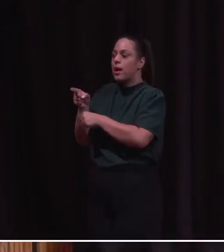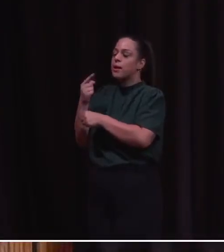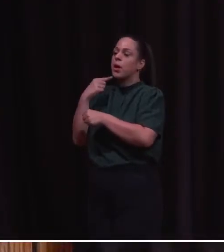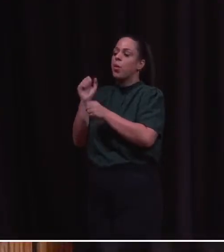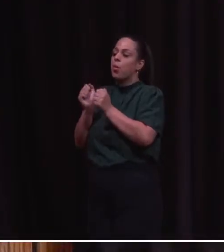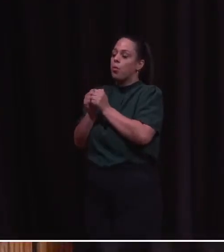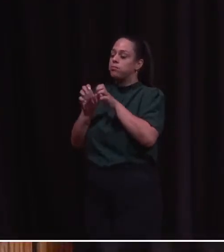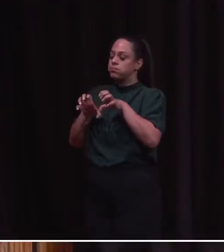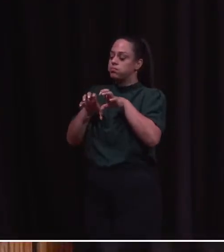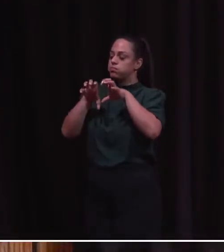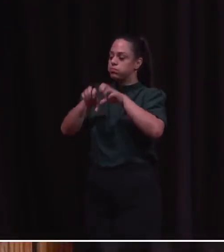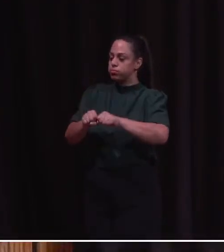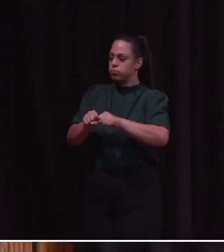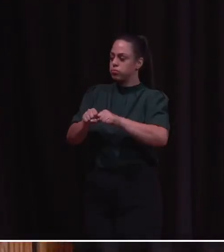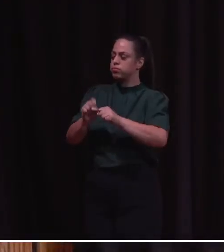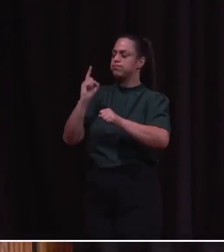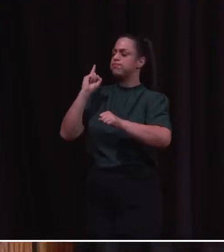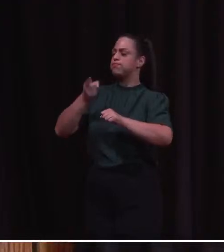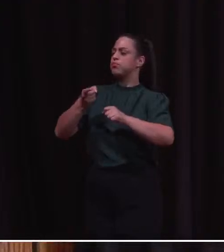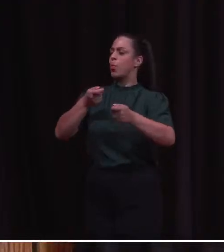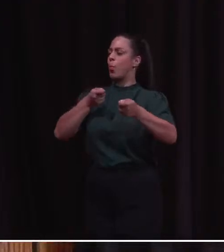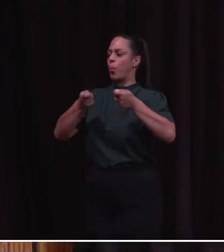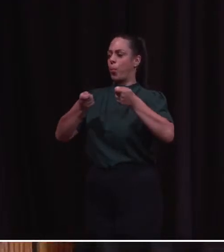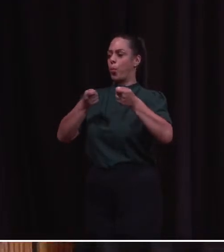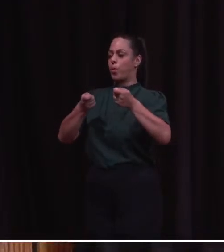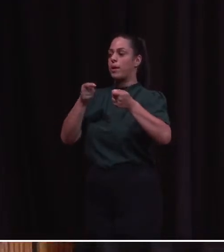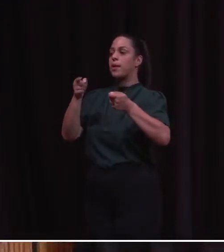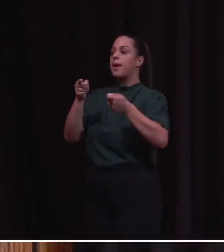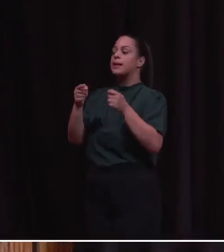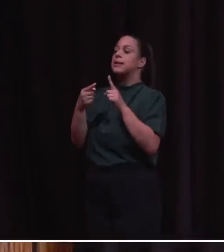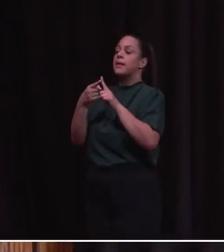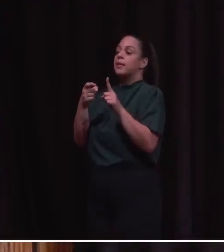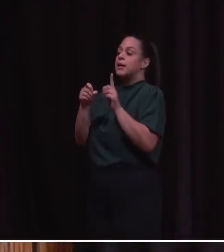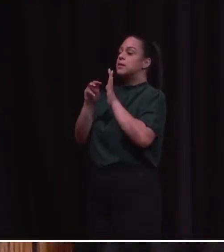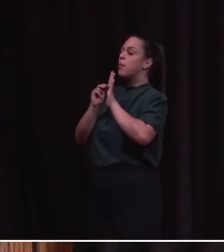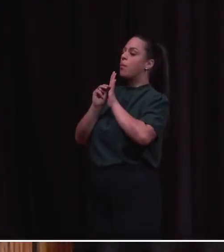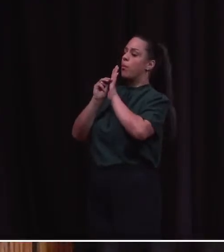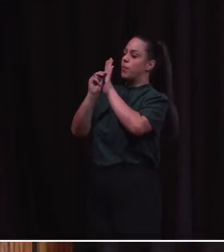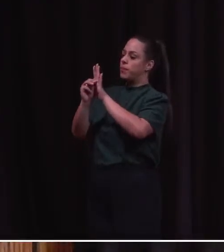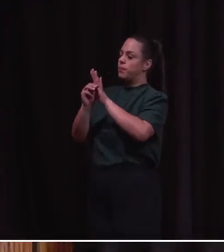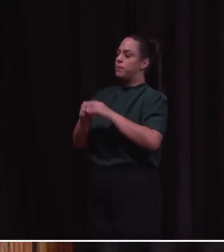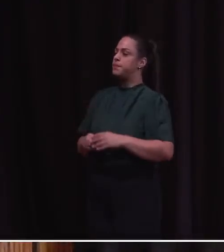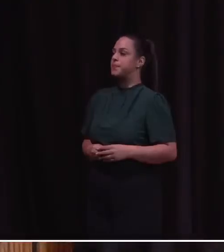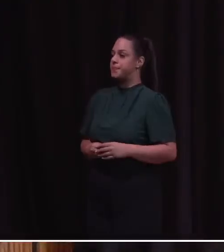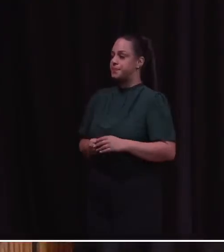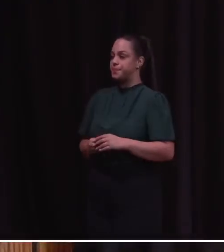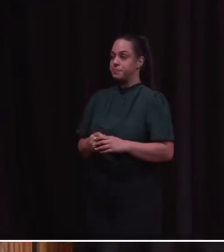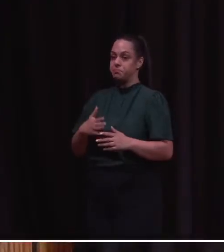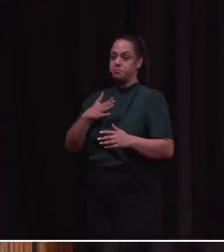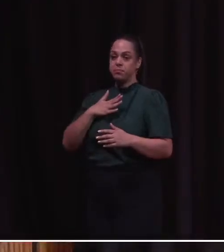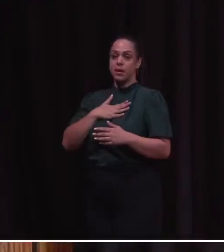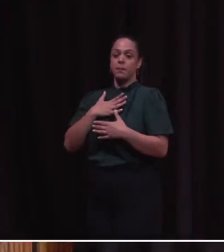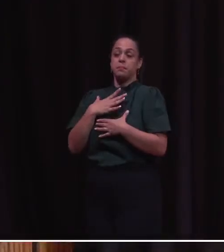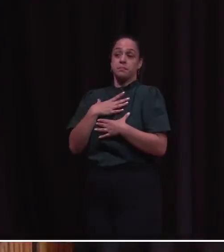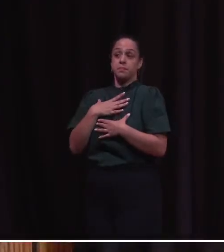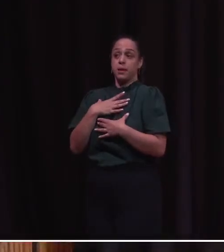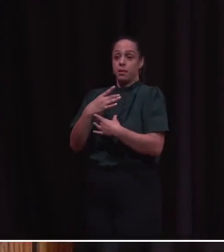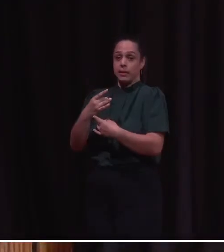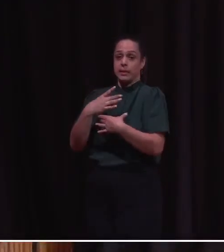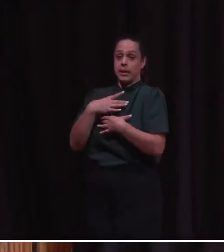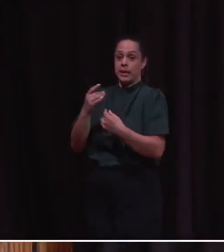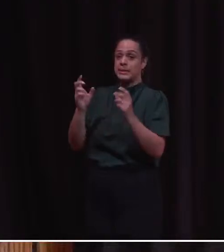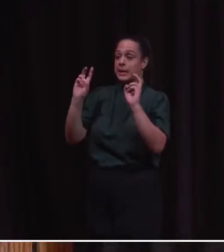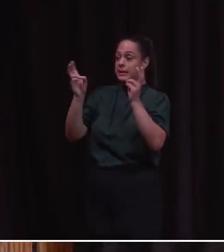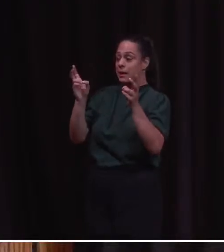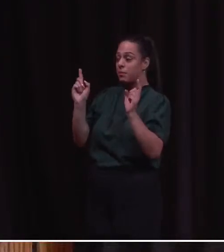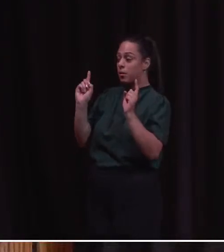of modernity, the Americas. My interest in the coloniality of power as an African scholar is to highlight the importance